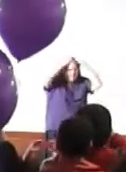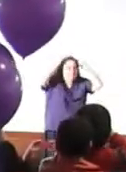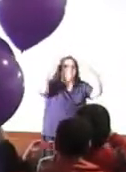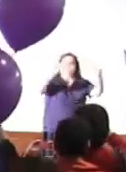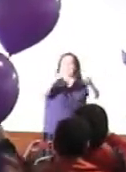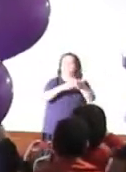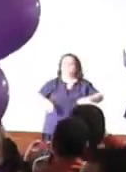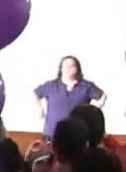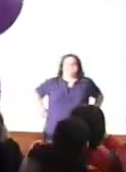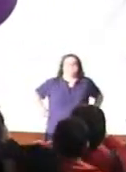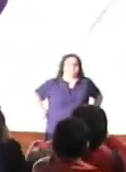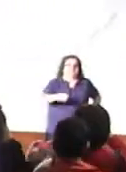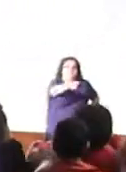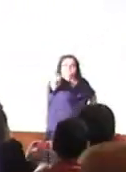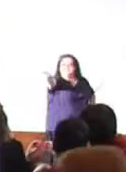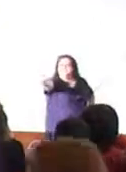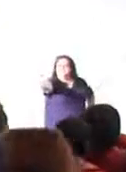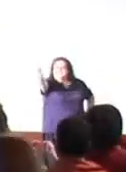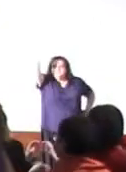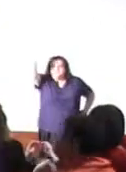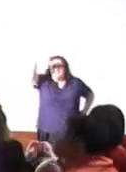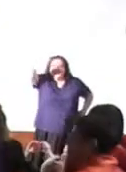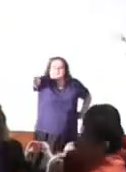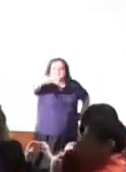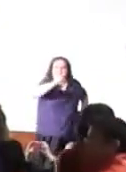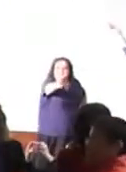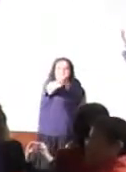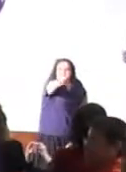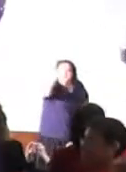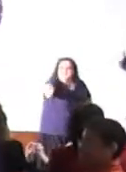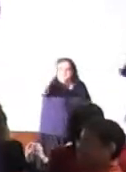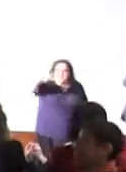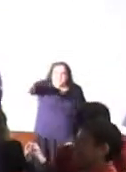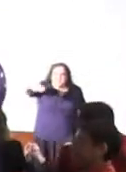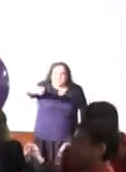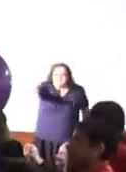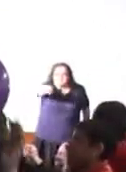up, turn it up. And my voice is lost.